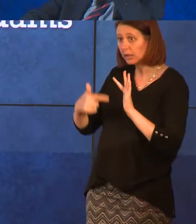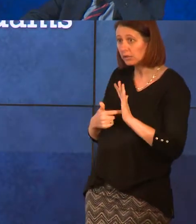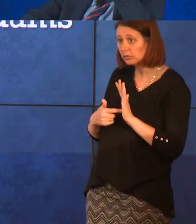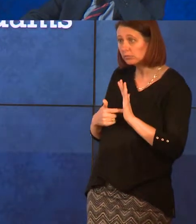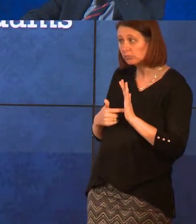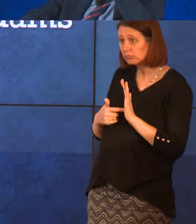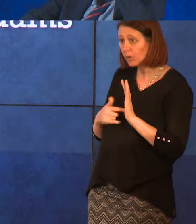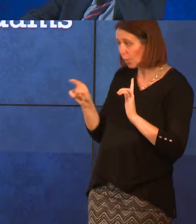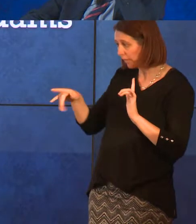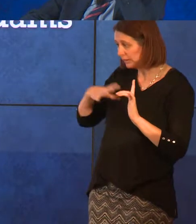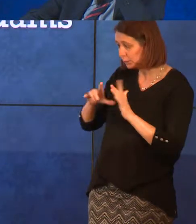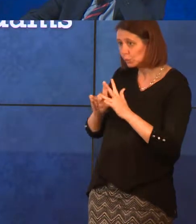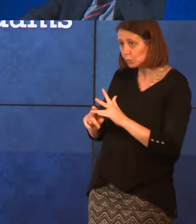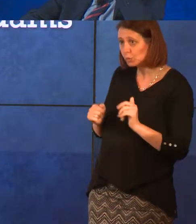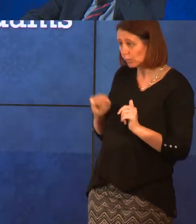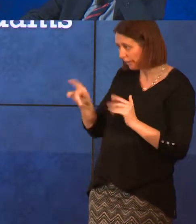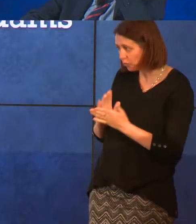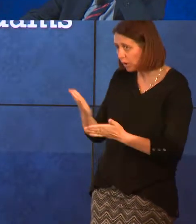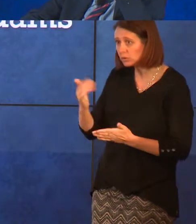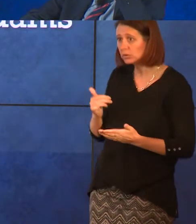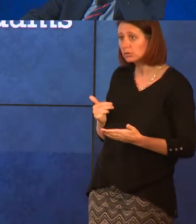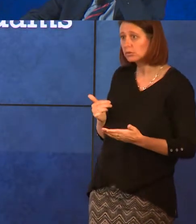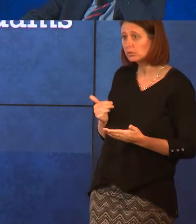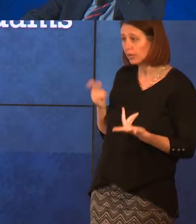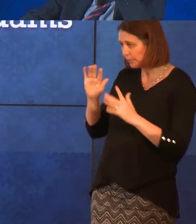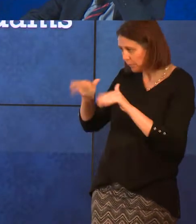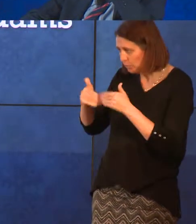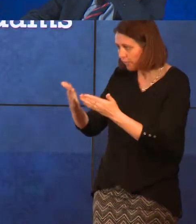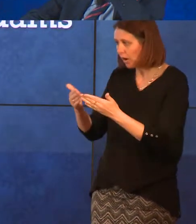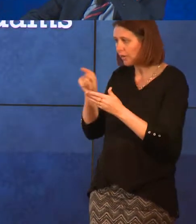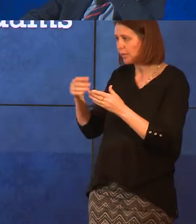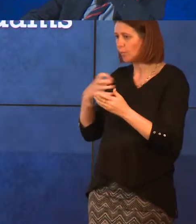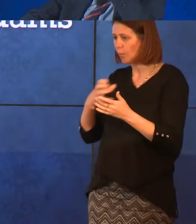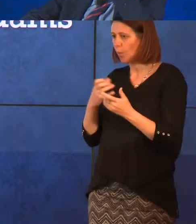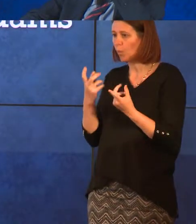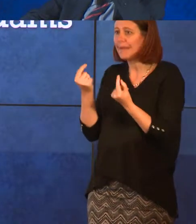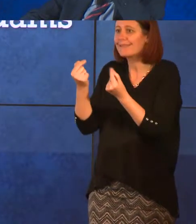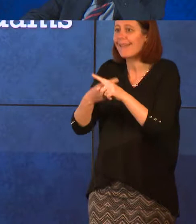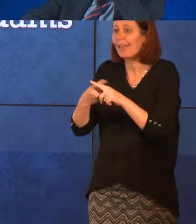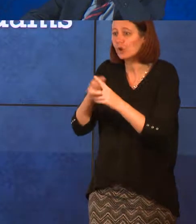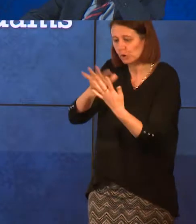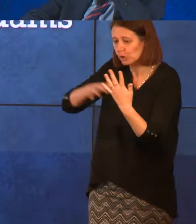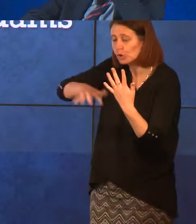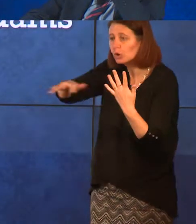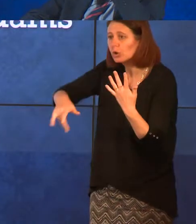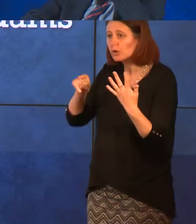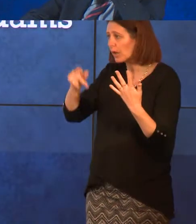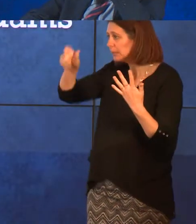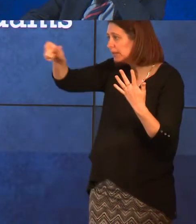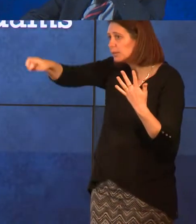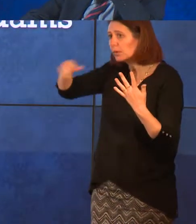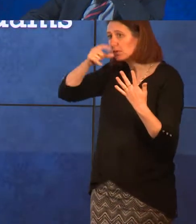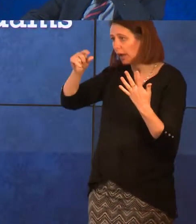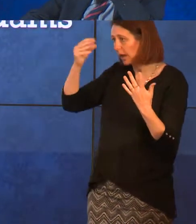what they need to do and their rights, and maybe provide them in easy English so that participants